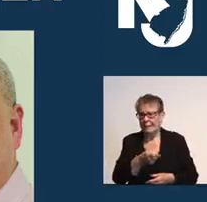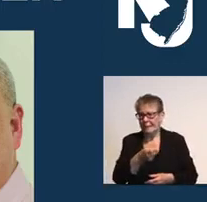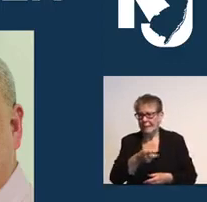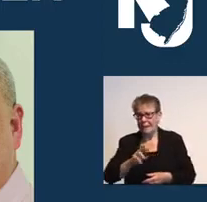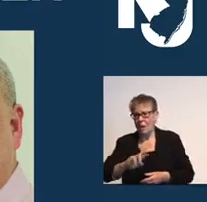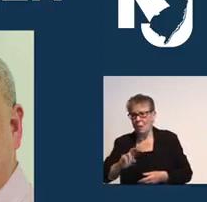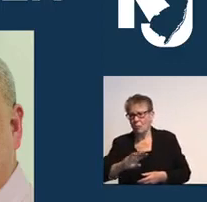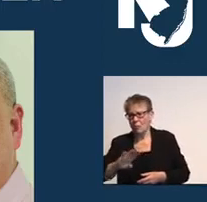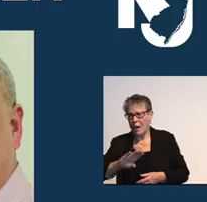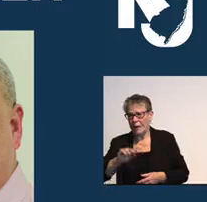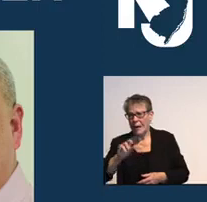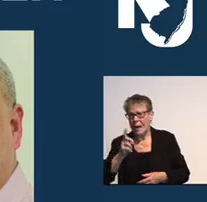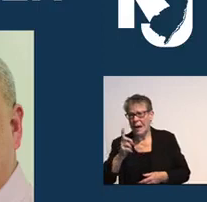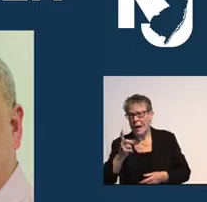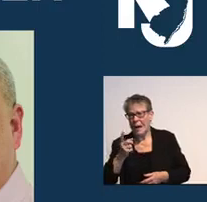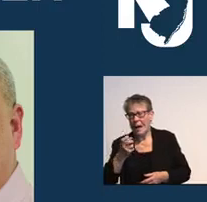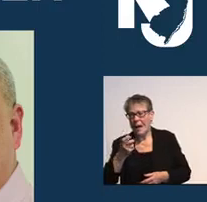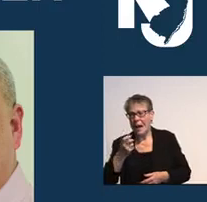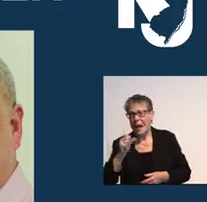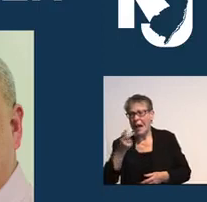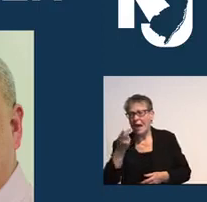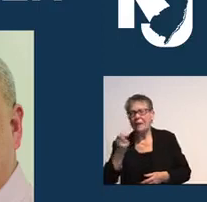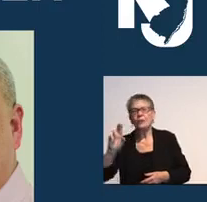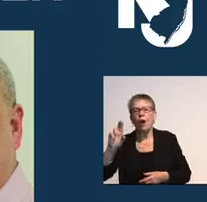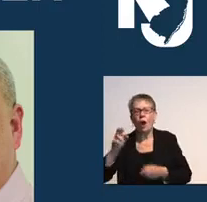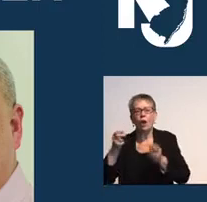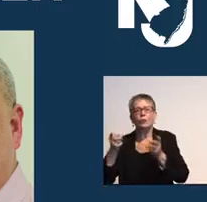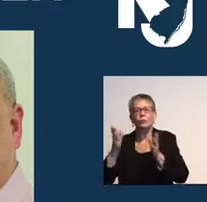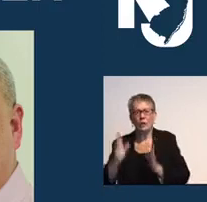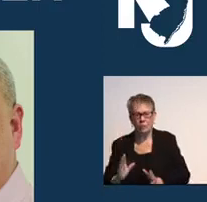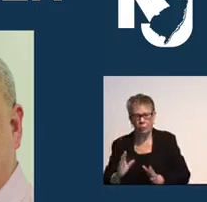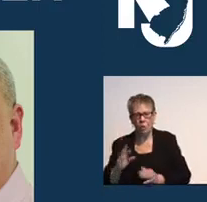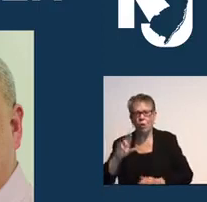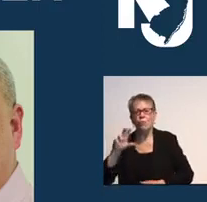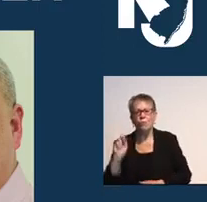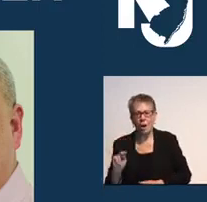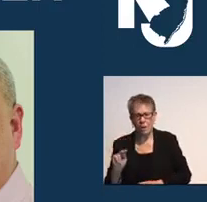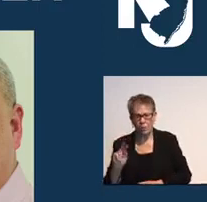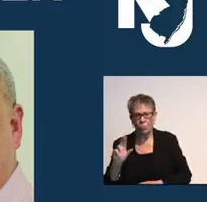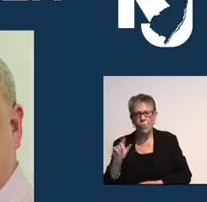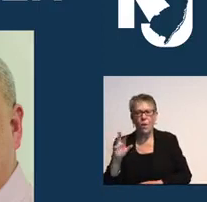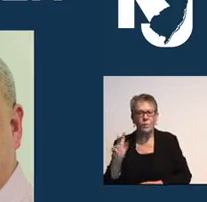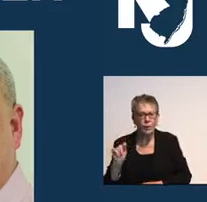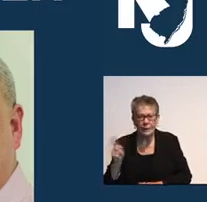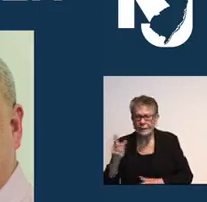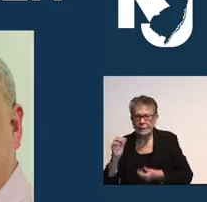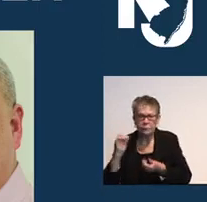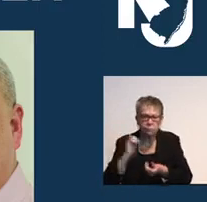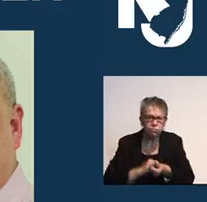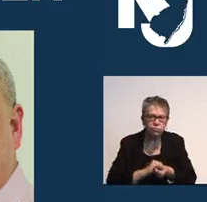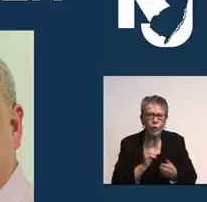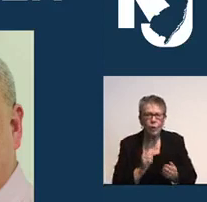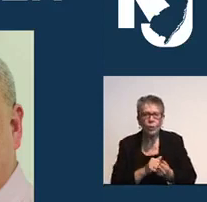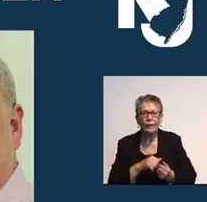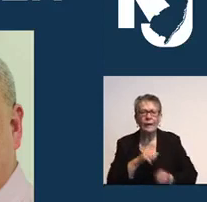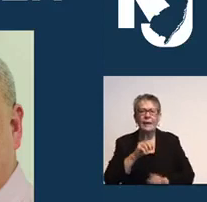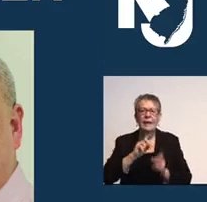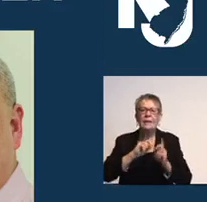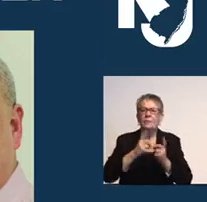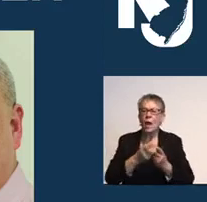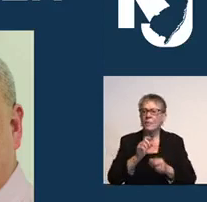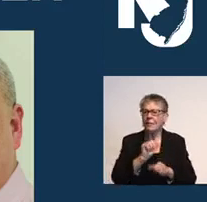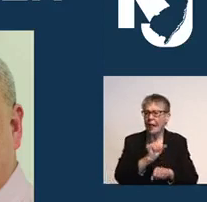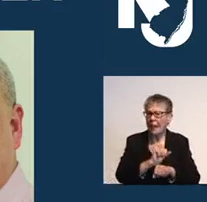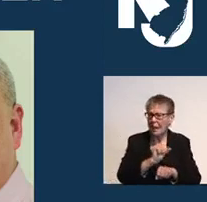HR Director Ryan Roberts. In partnering with the Department of Labor through the Return and Earn program, they're finding these